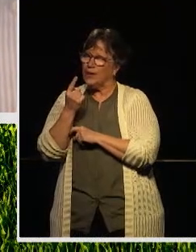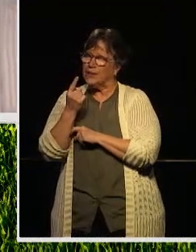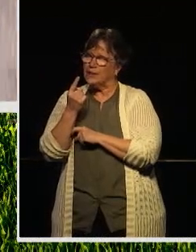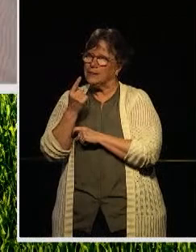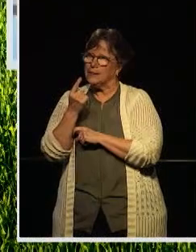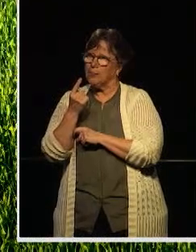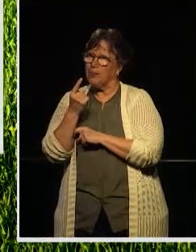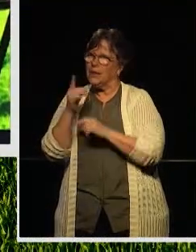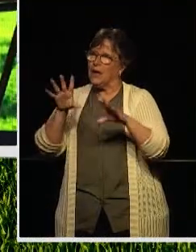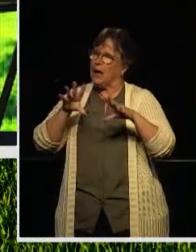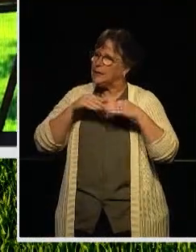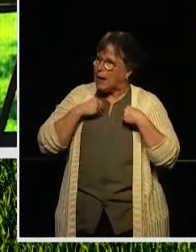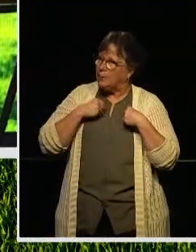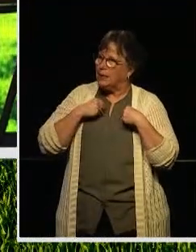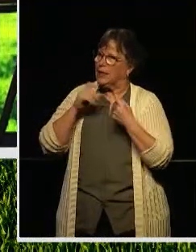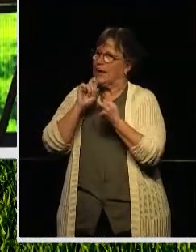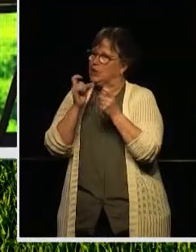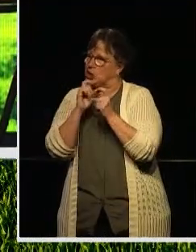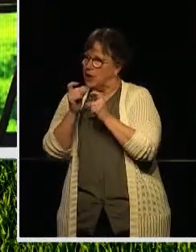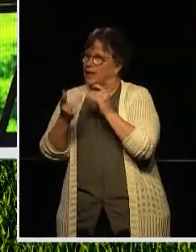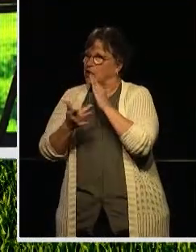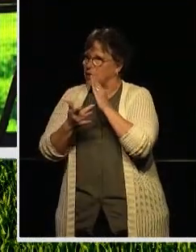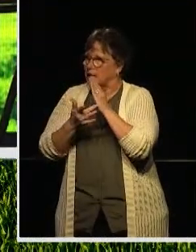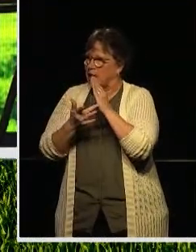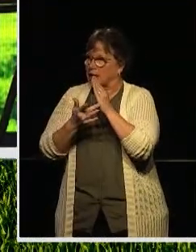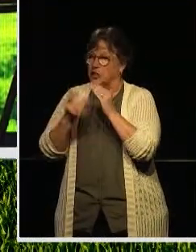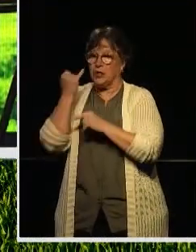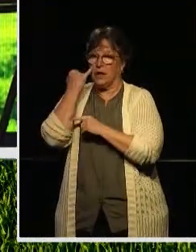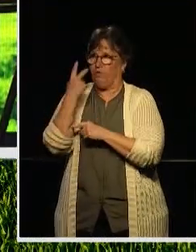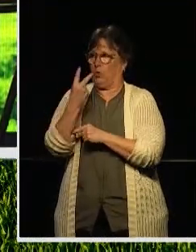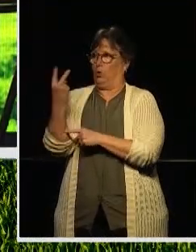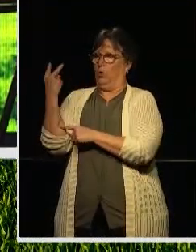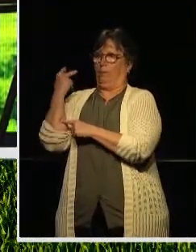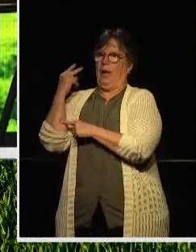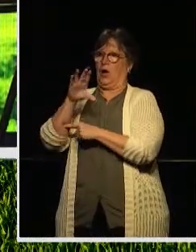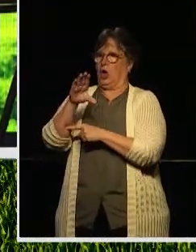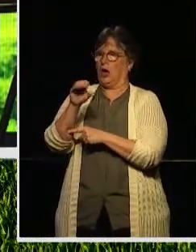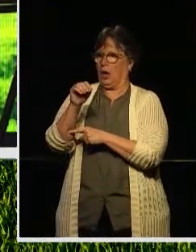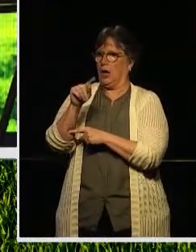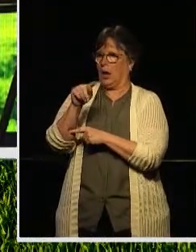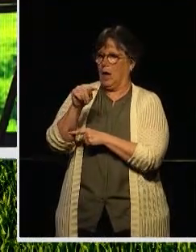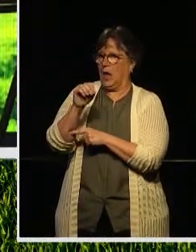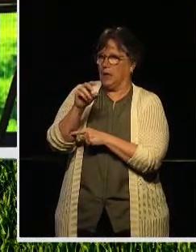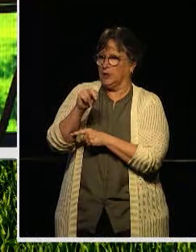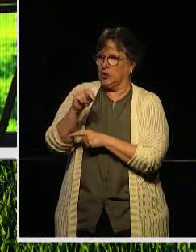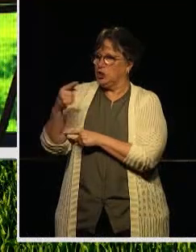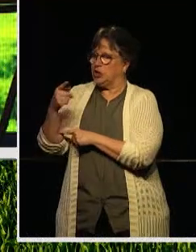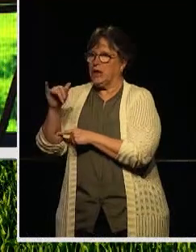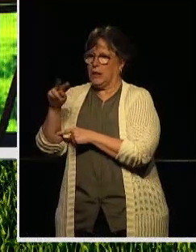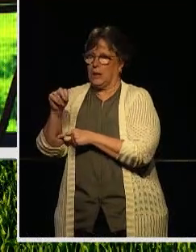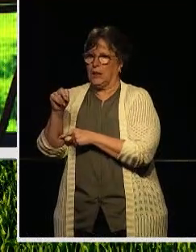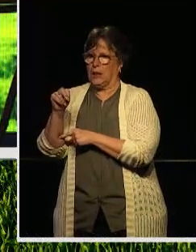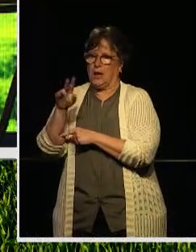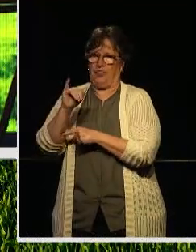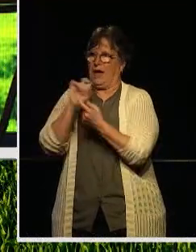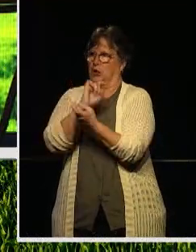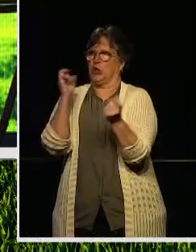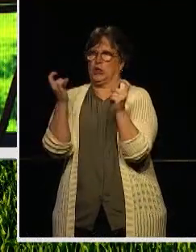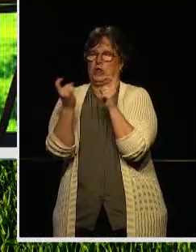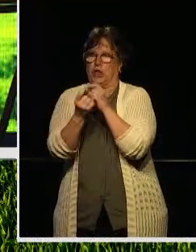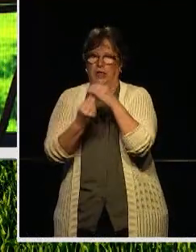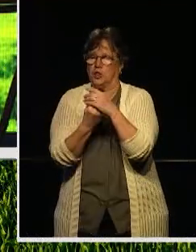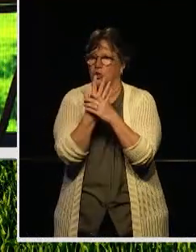and adopting new technologies. Whether if we go all the way back to like the cotton gin, revolutionized cotton growing. The invention of the steel